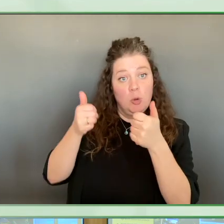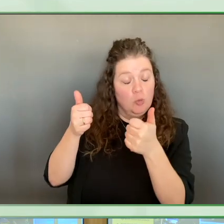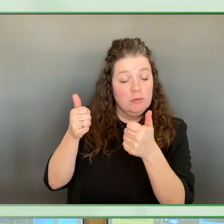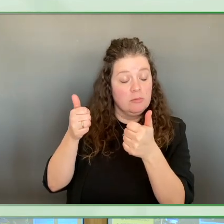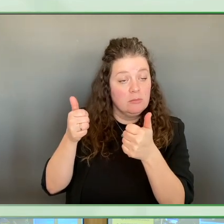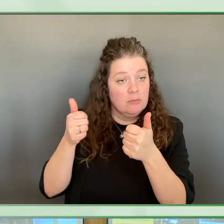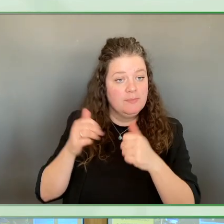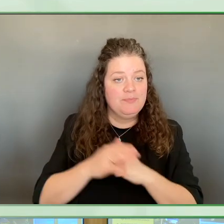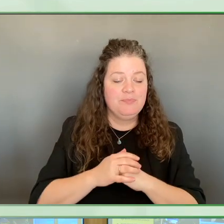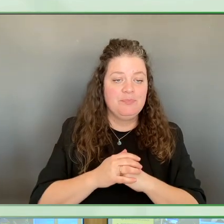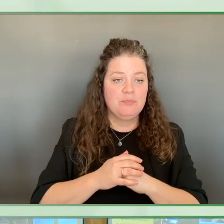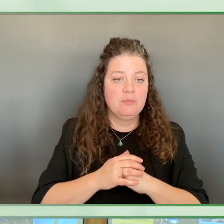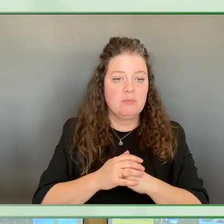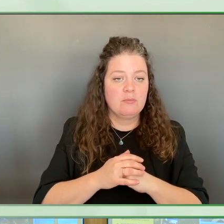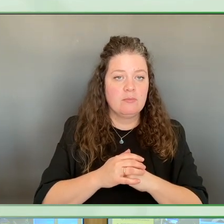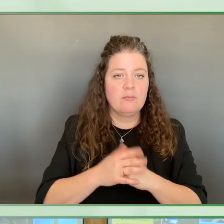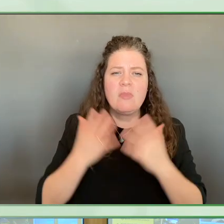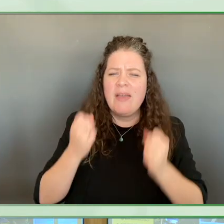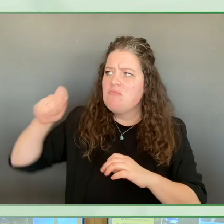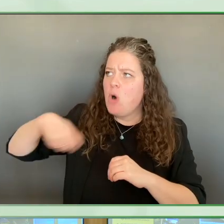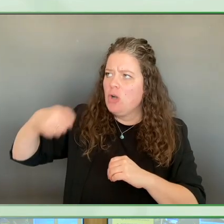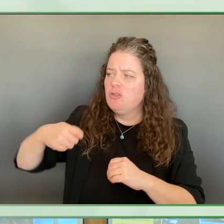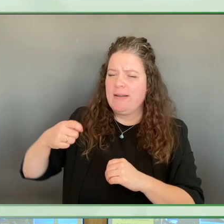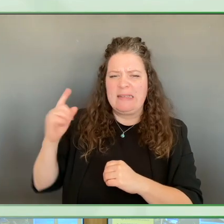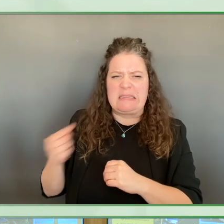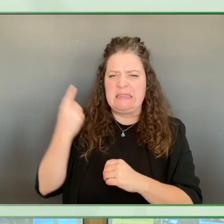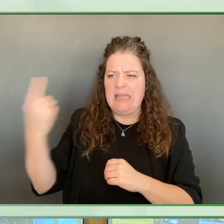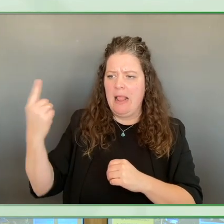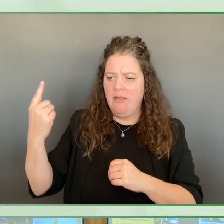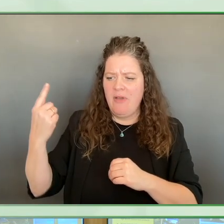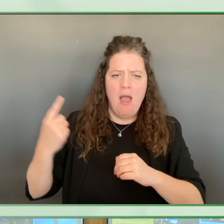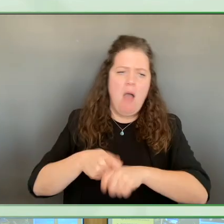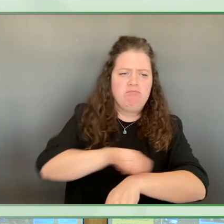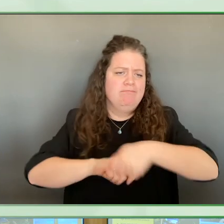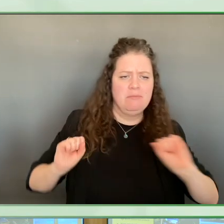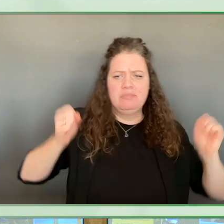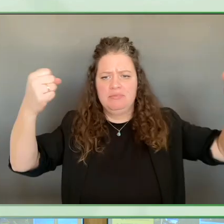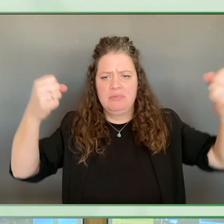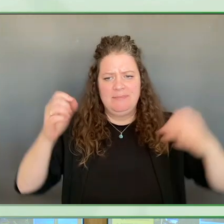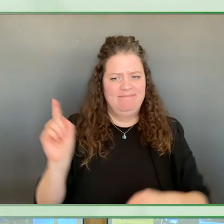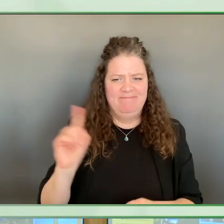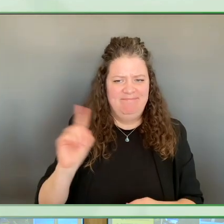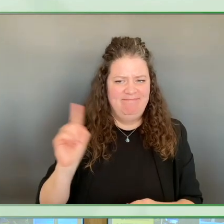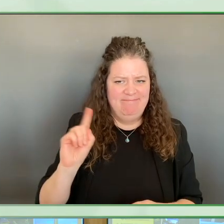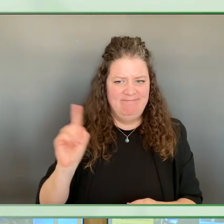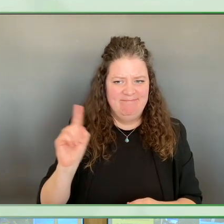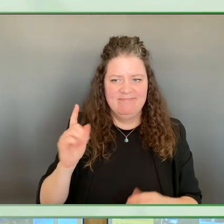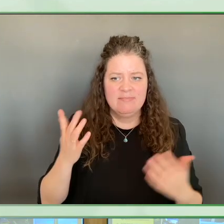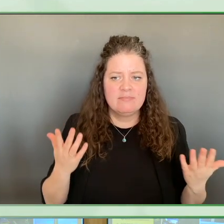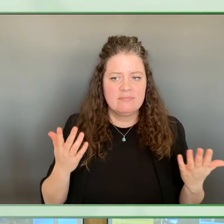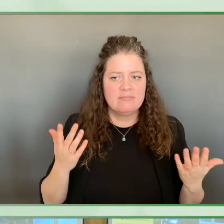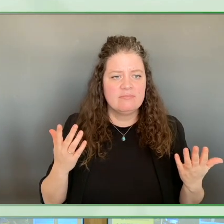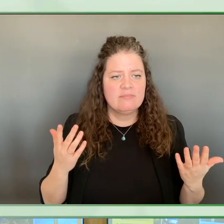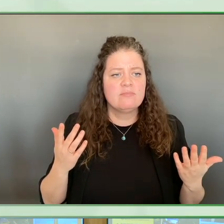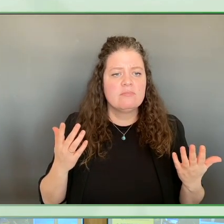against these projects working in silos, because if a market is being developed at a